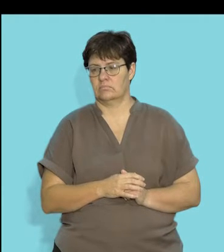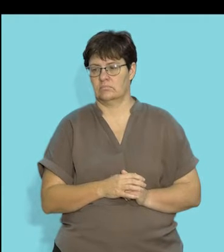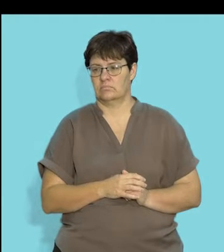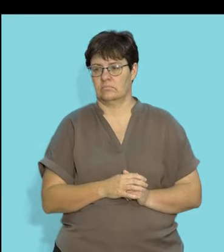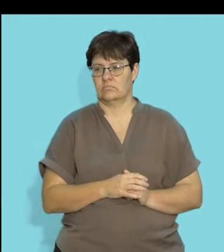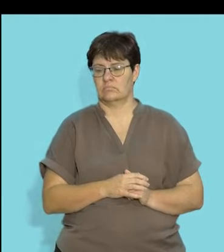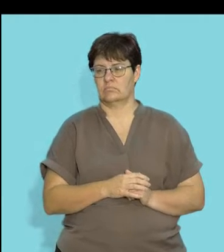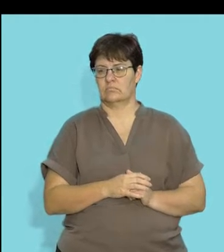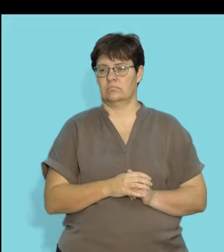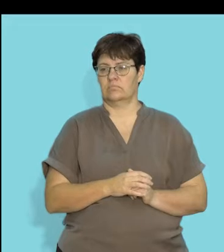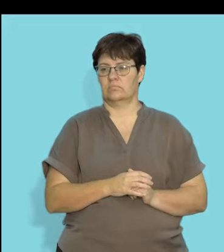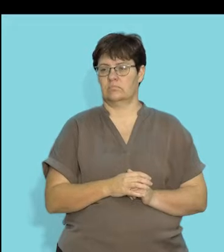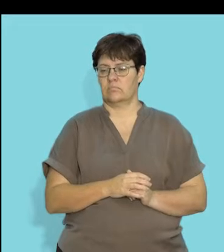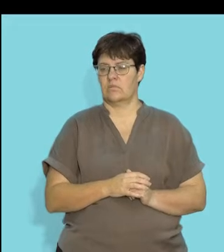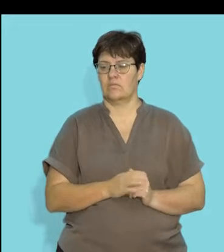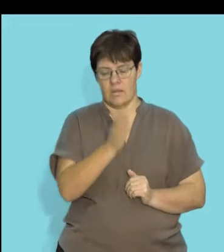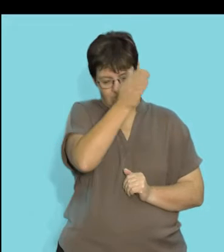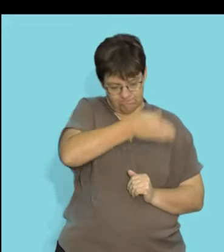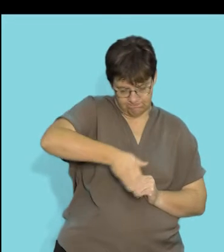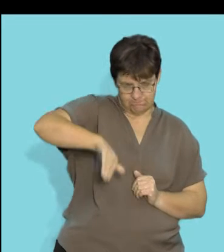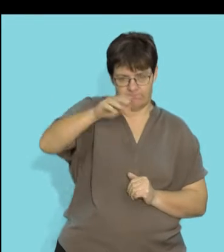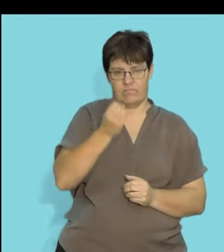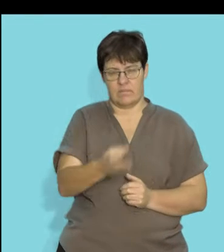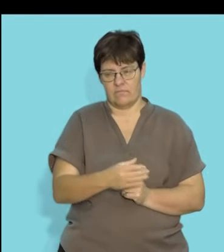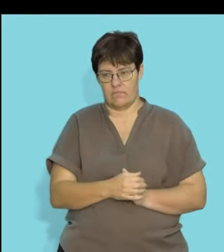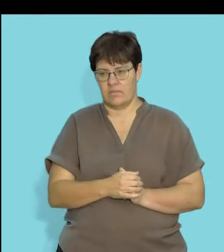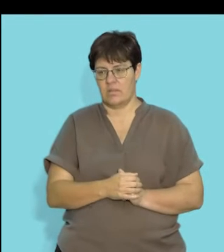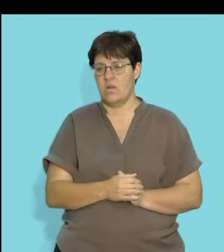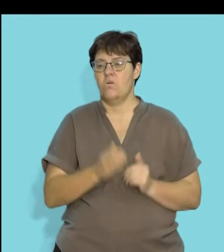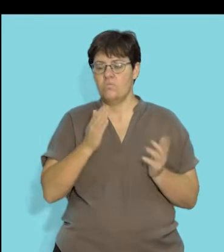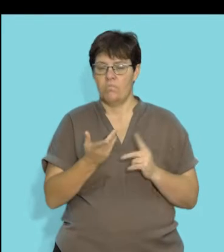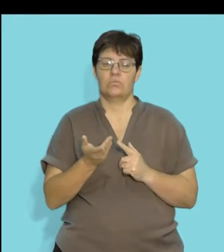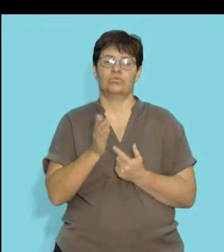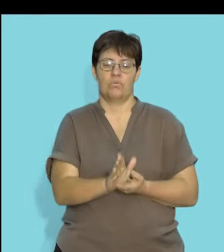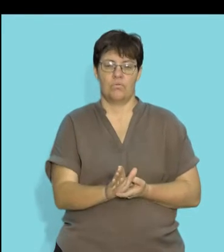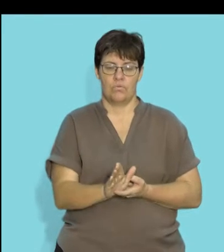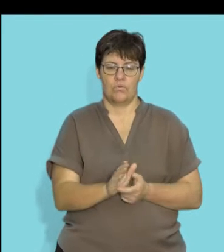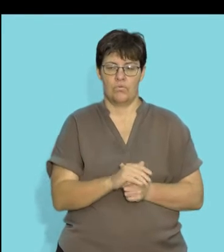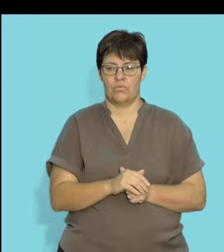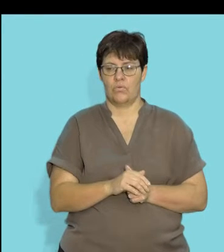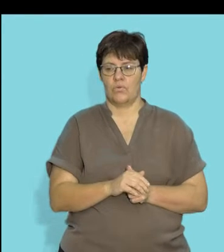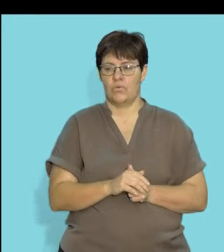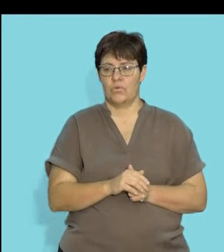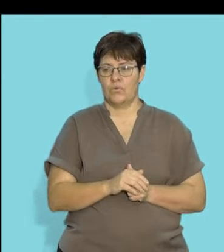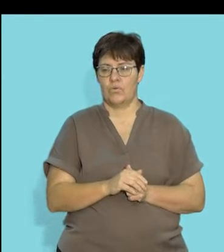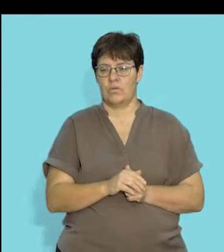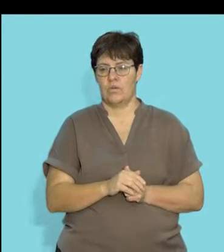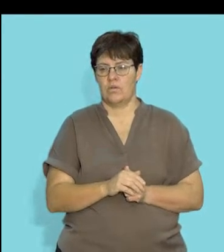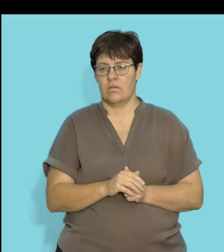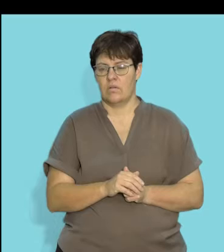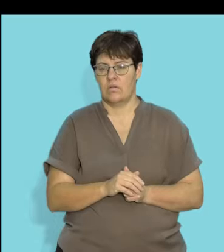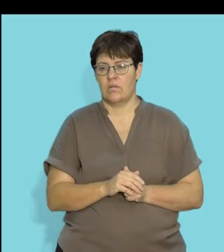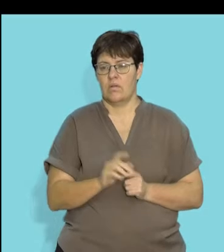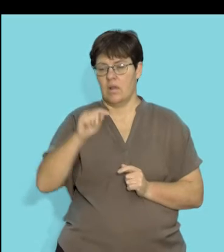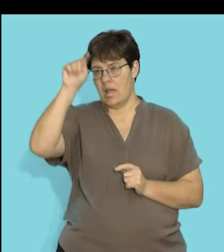them, and then it will give you a curve like that, right? So at the end, we normally indicate